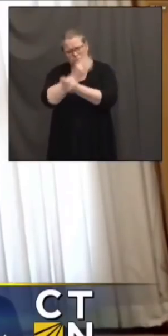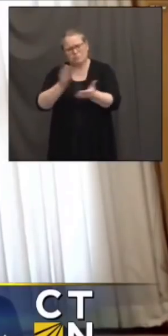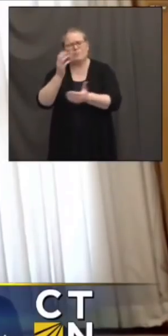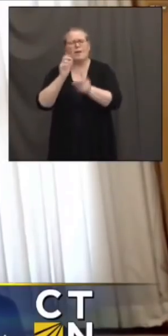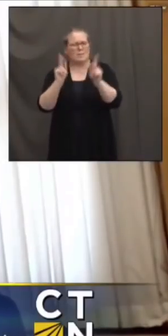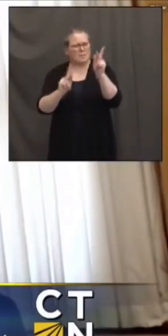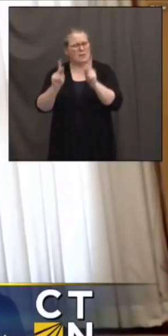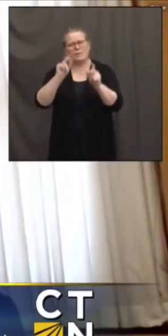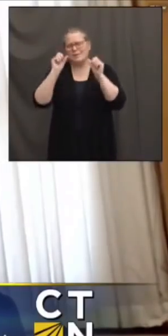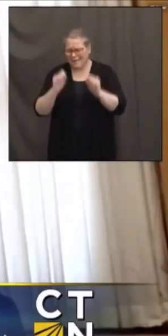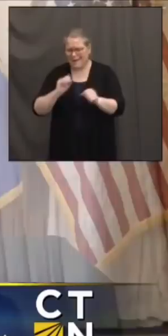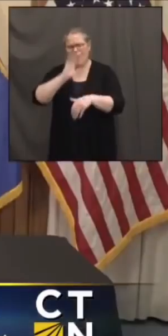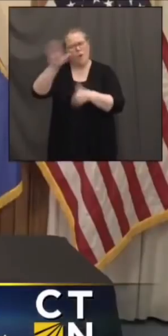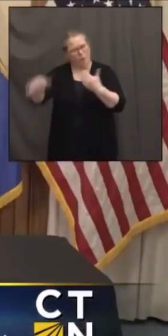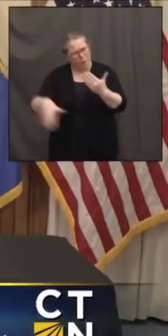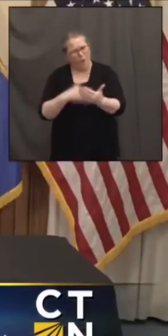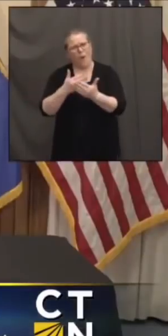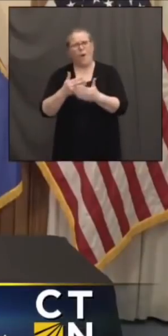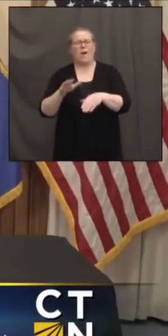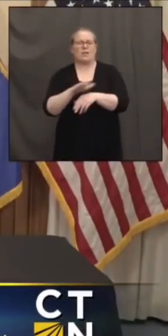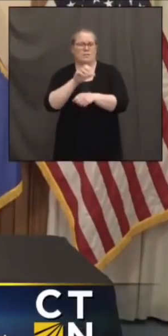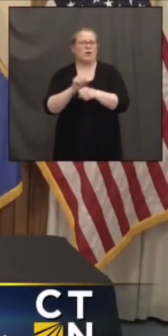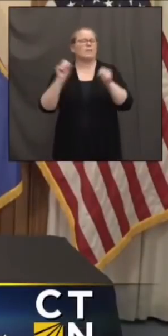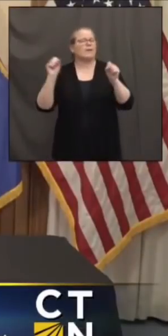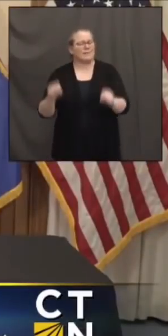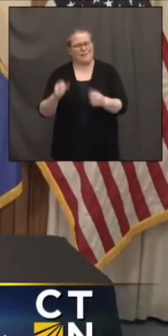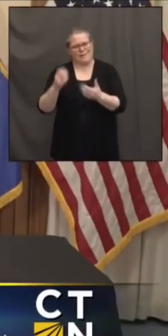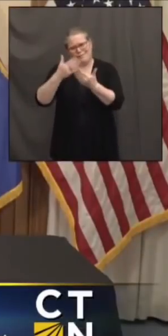an appointment in the next couple of weeks.